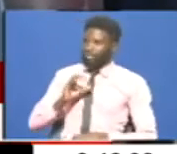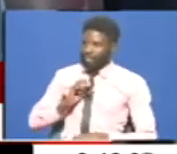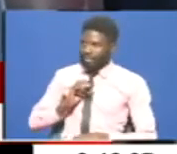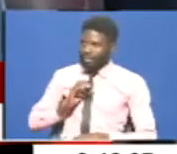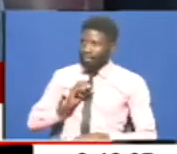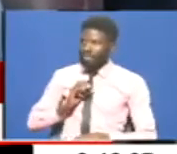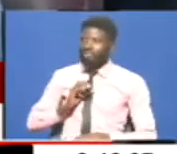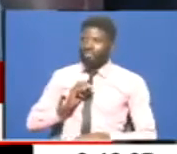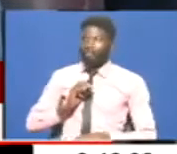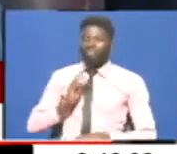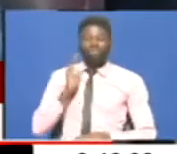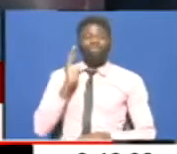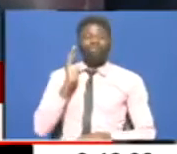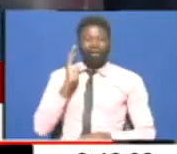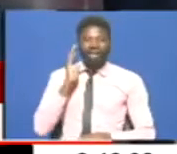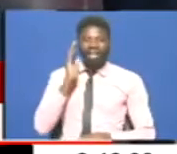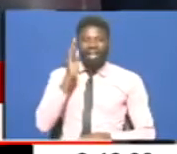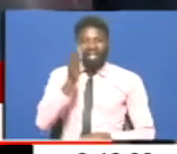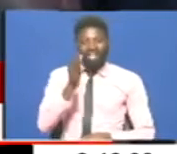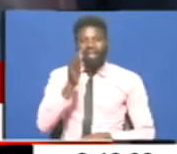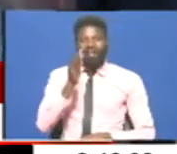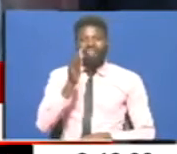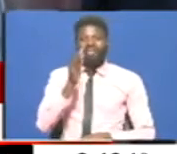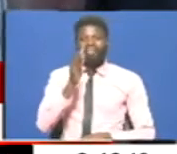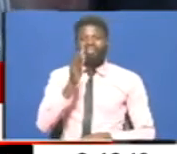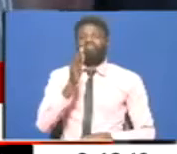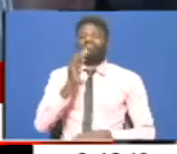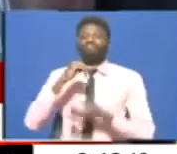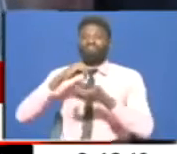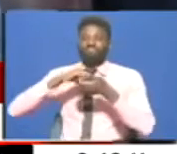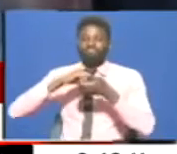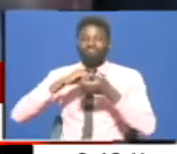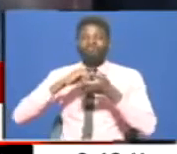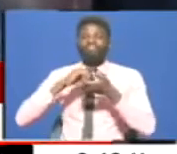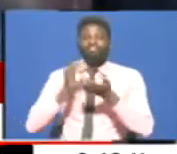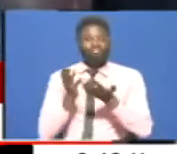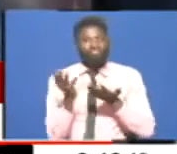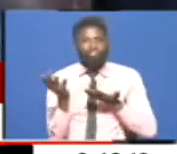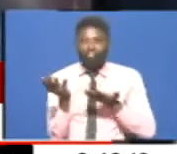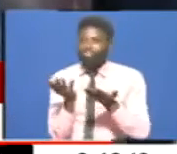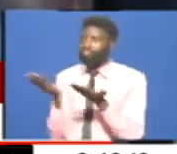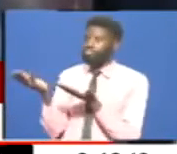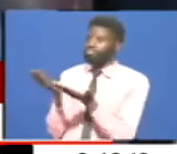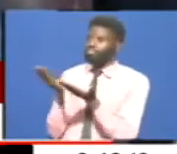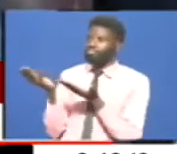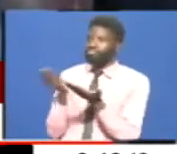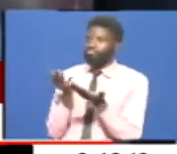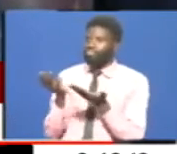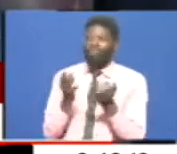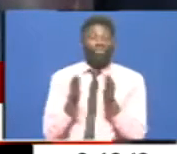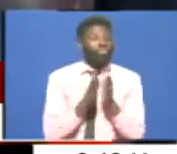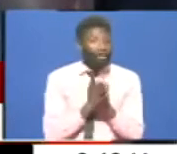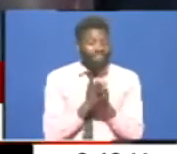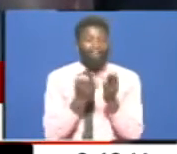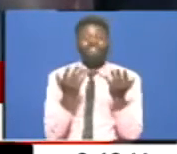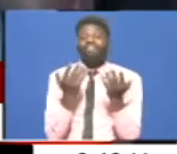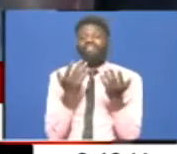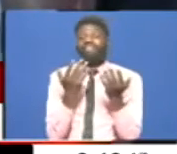will be engaging with clubs and other football